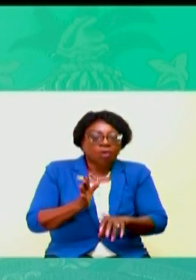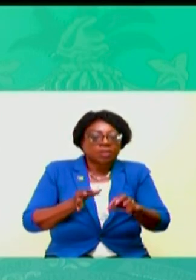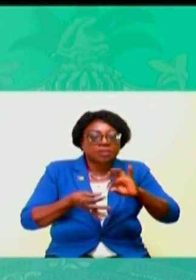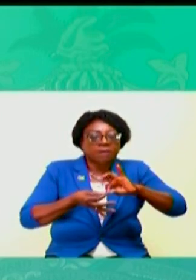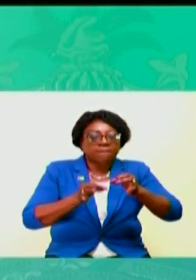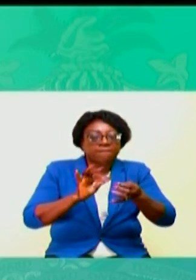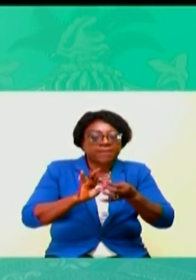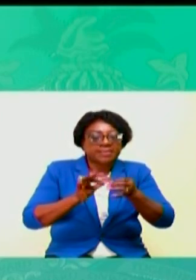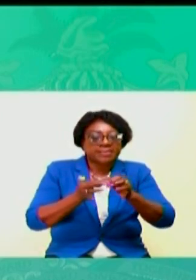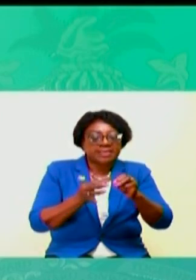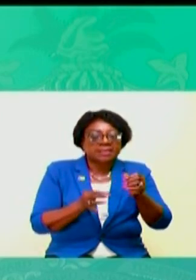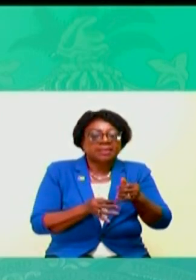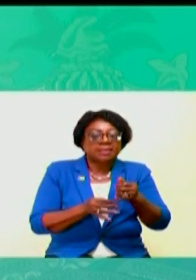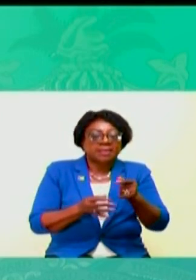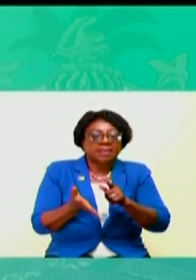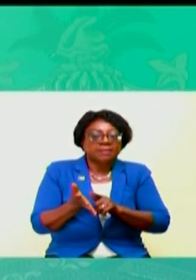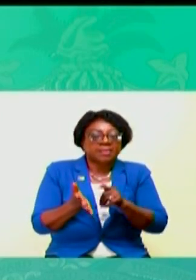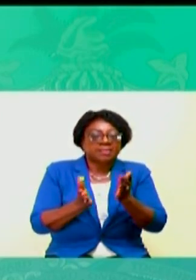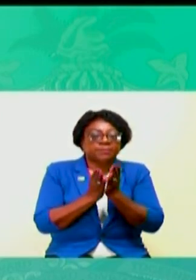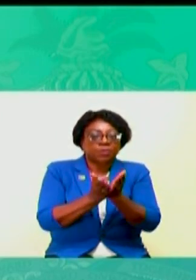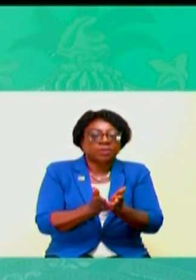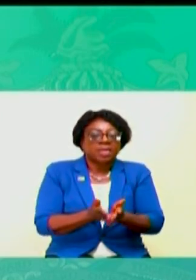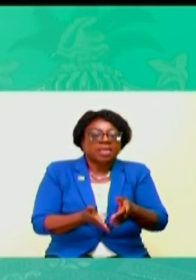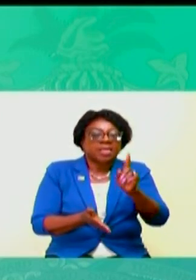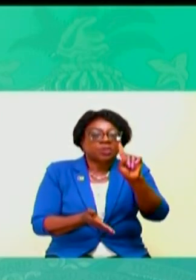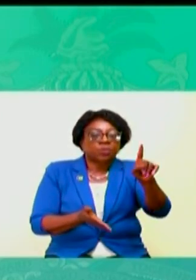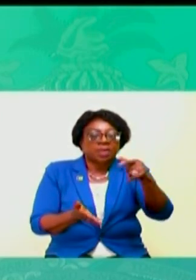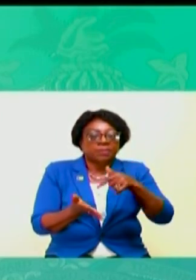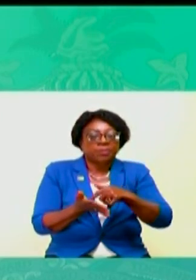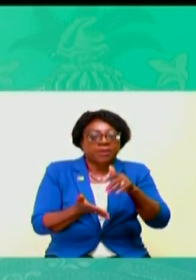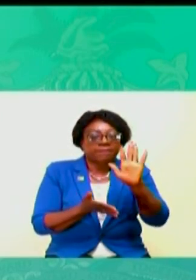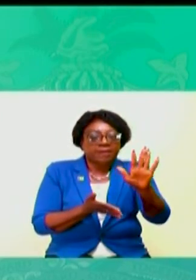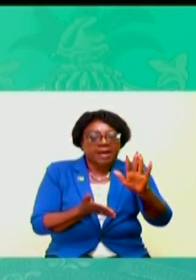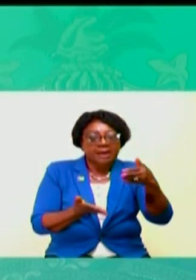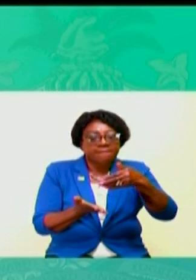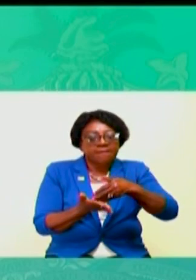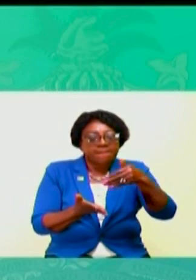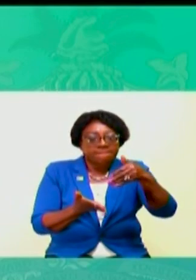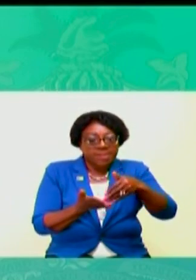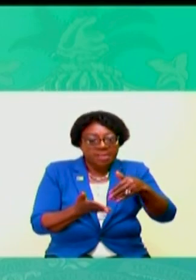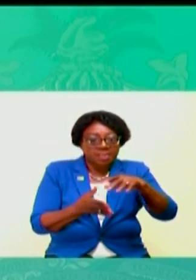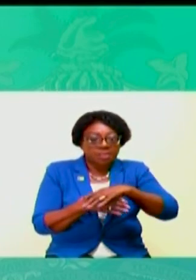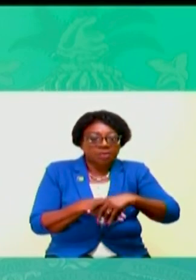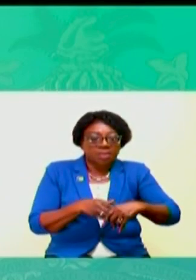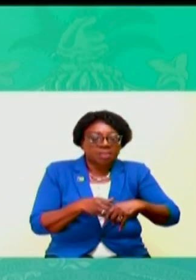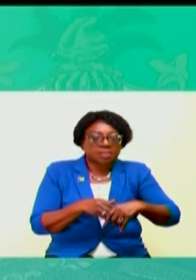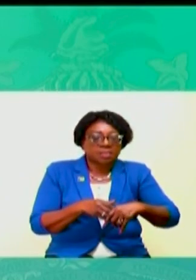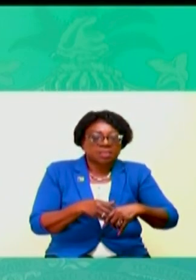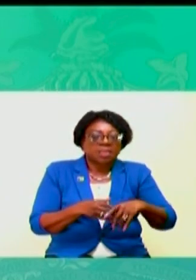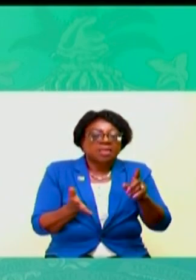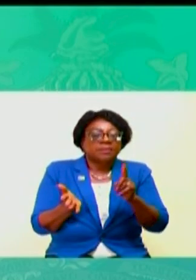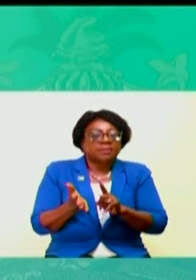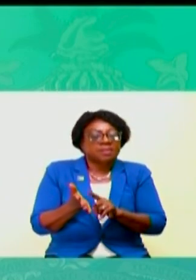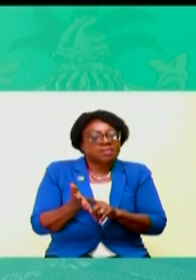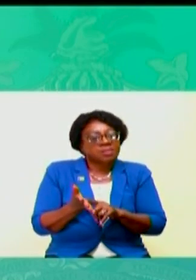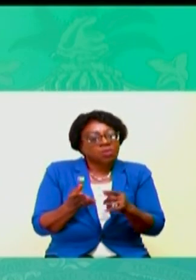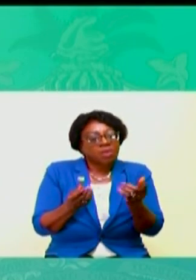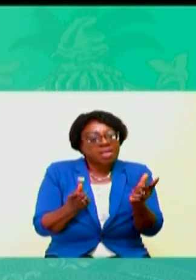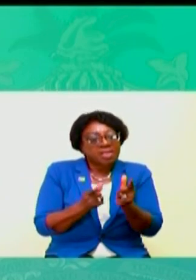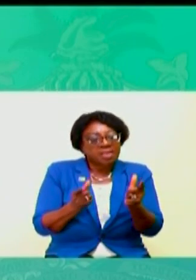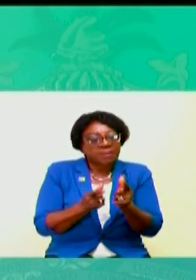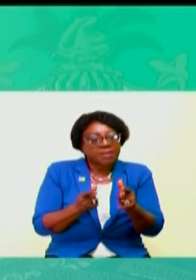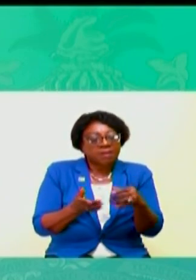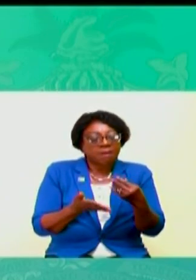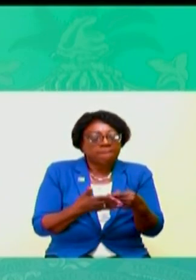Dion Hanna was $1.5 million. Admittedly, this is no small sum, but a